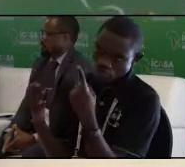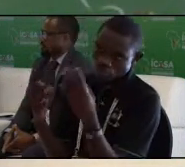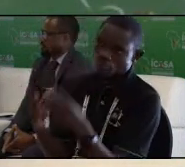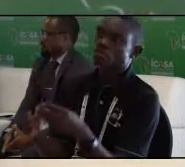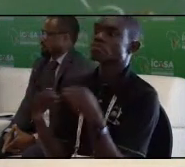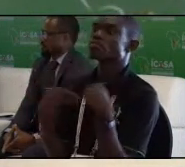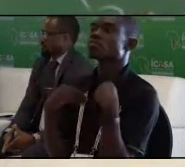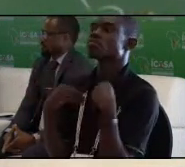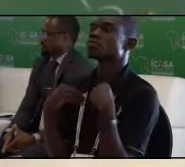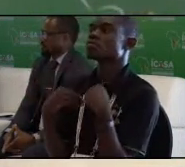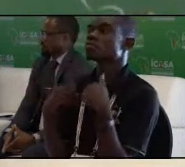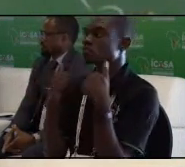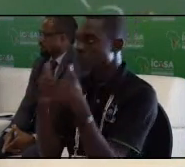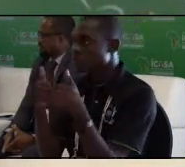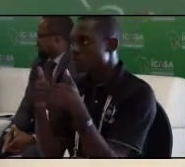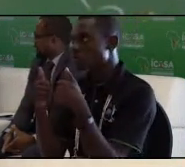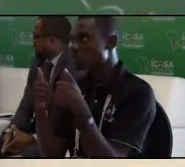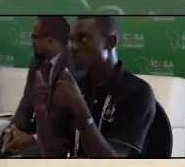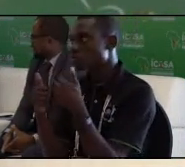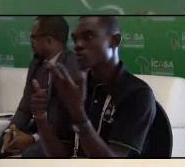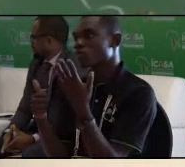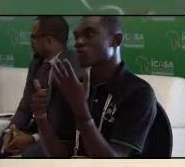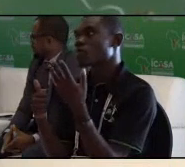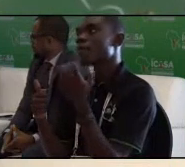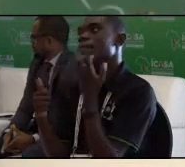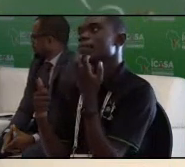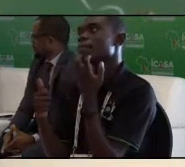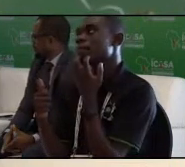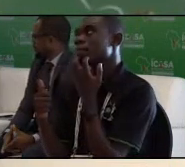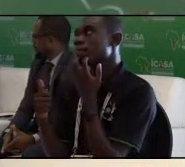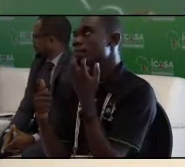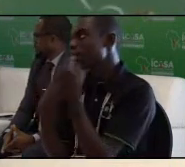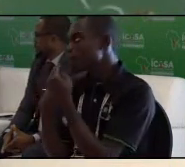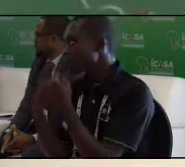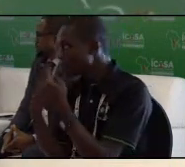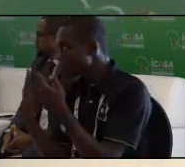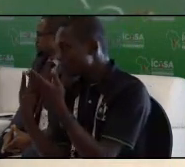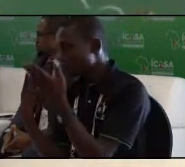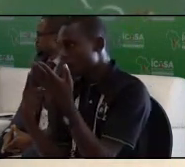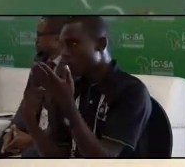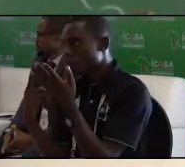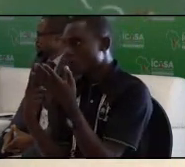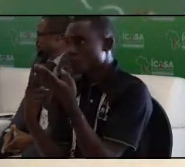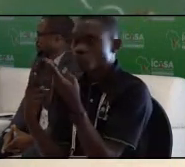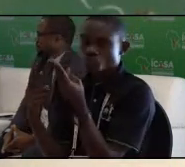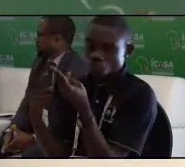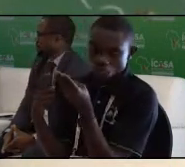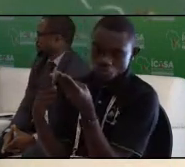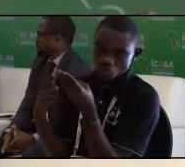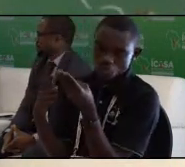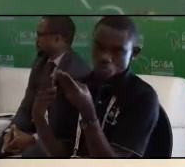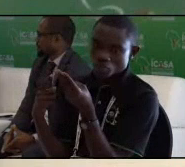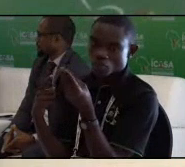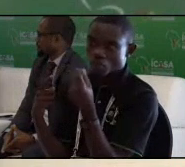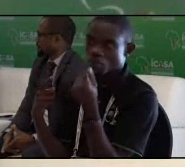could afford these quality assured products. So that meant that we had to talk to older men, people with